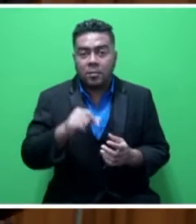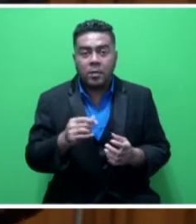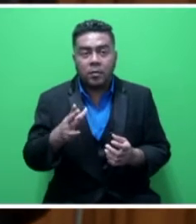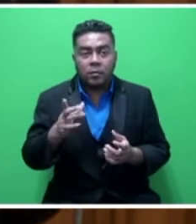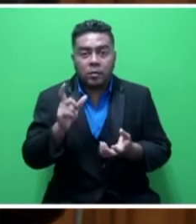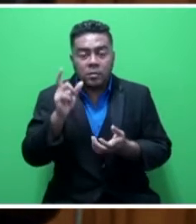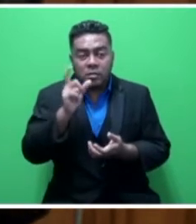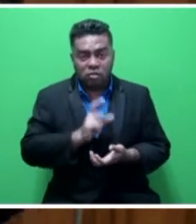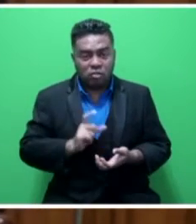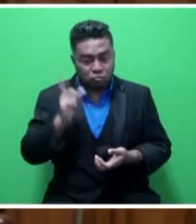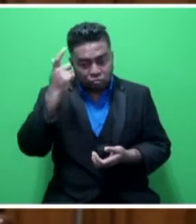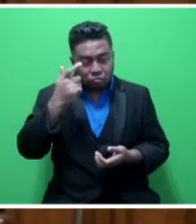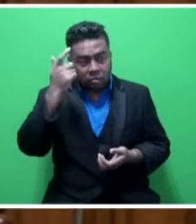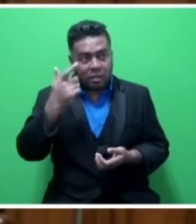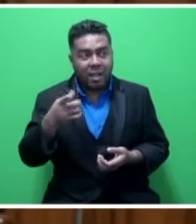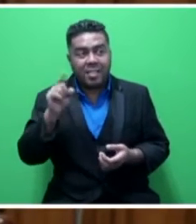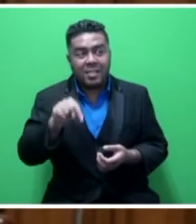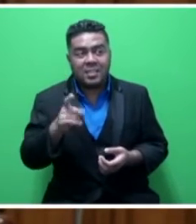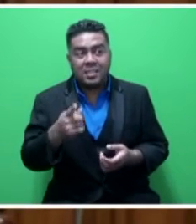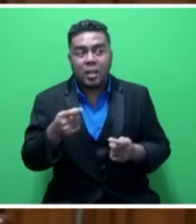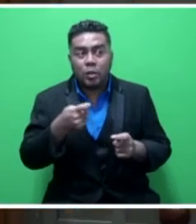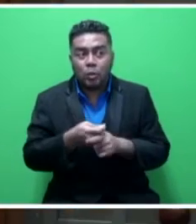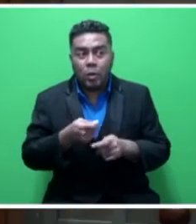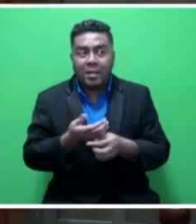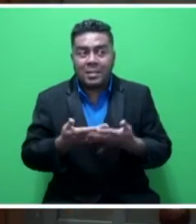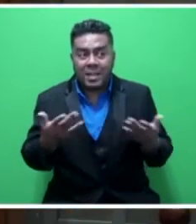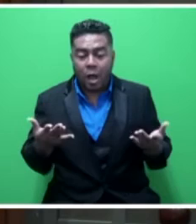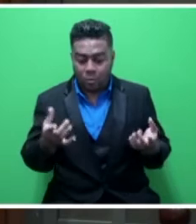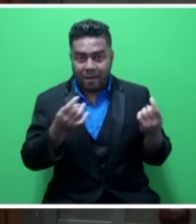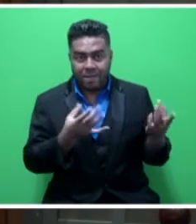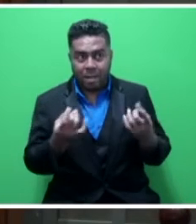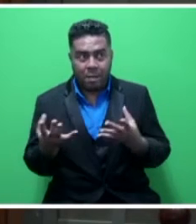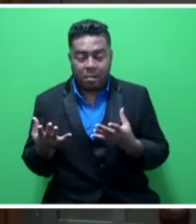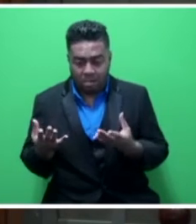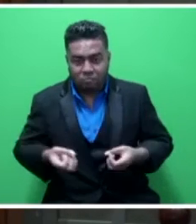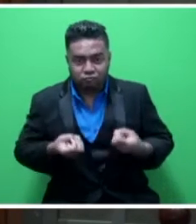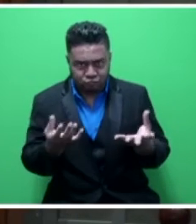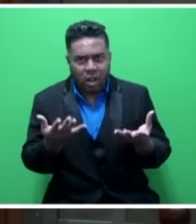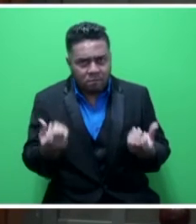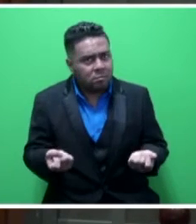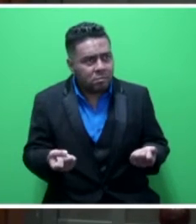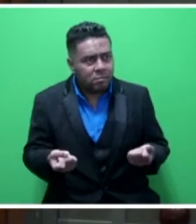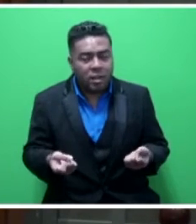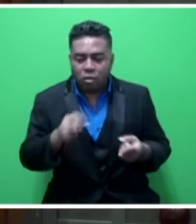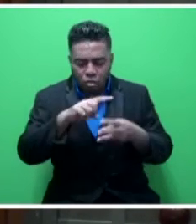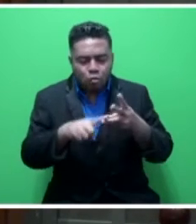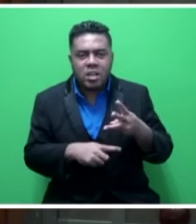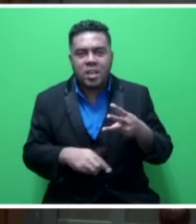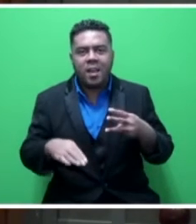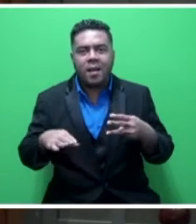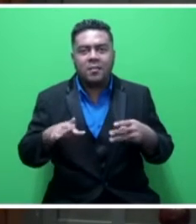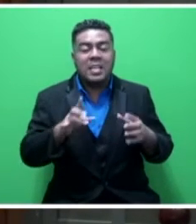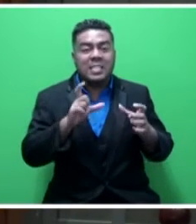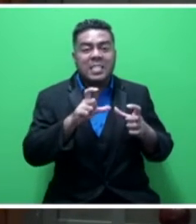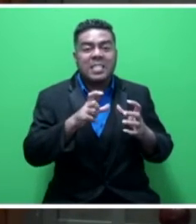can be cancerous. And this is a tool that's now readily available, again, as I said, throughout the three divisional hospitals,